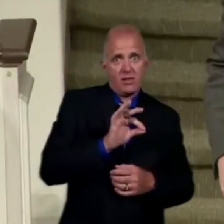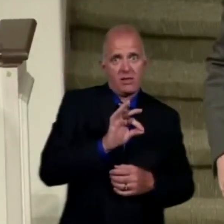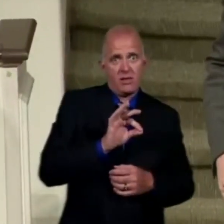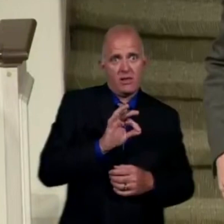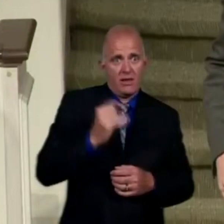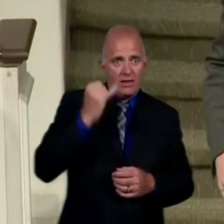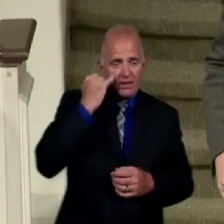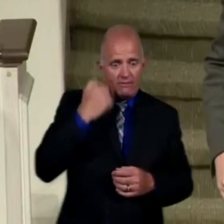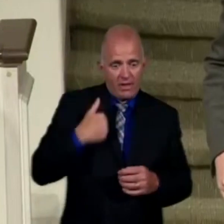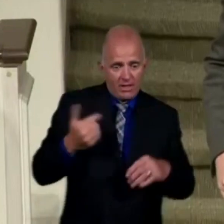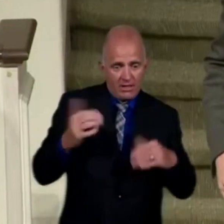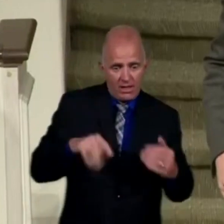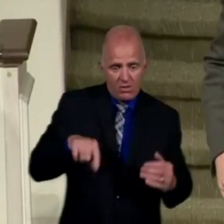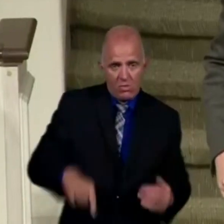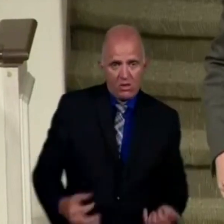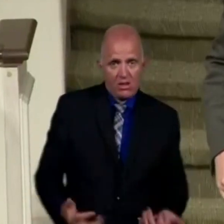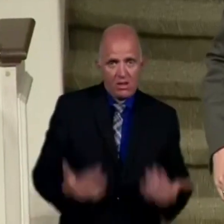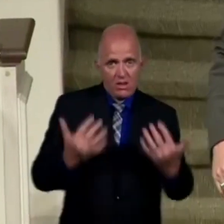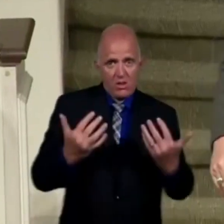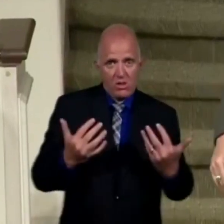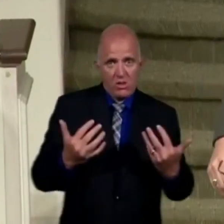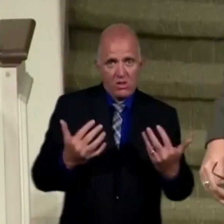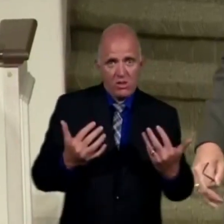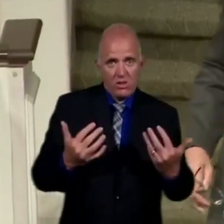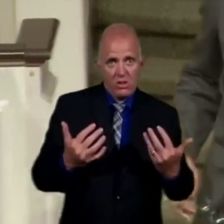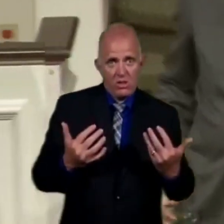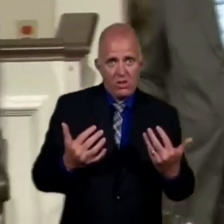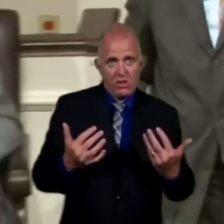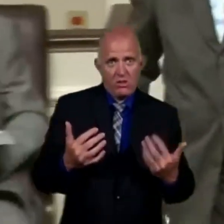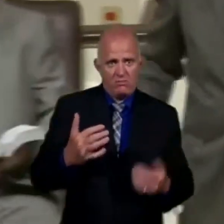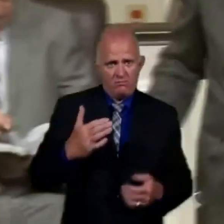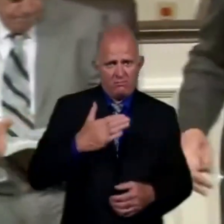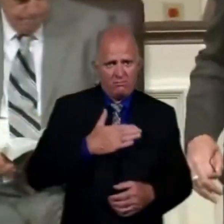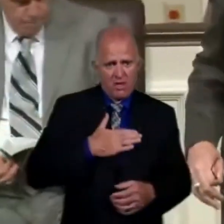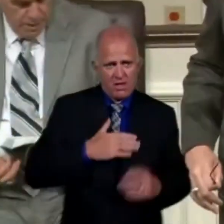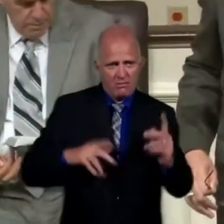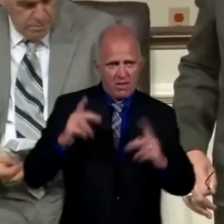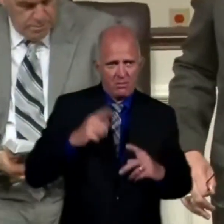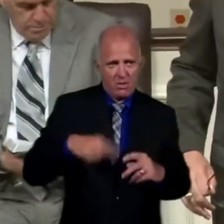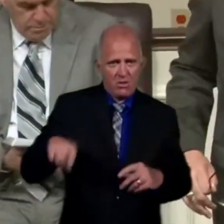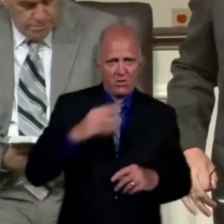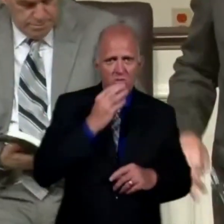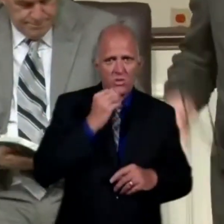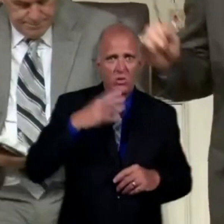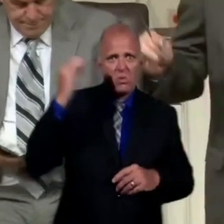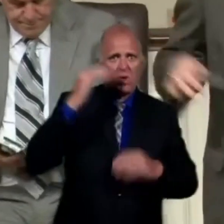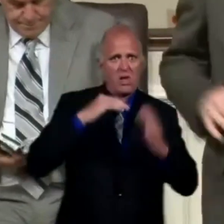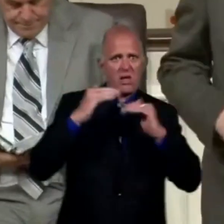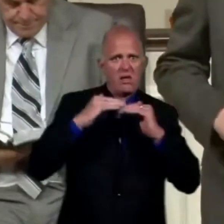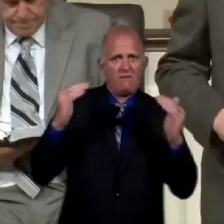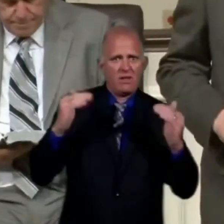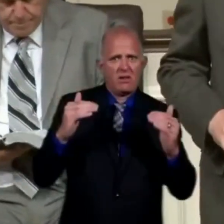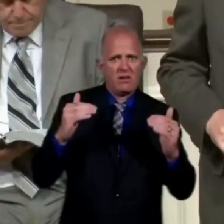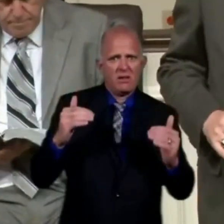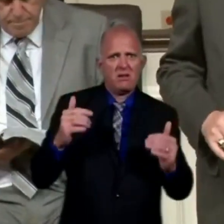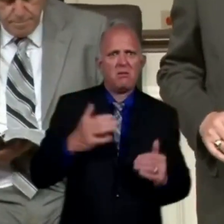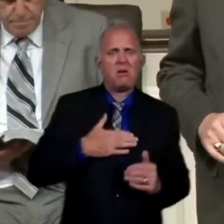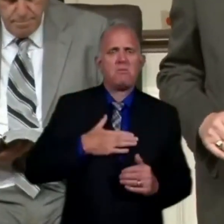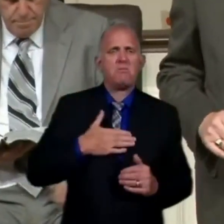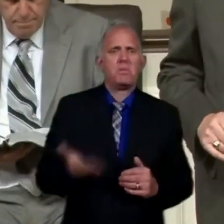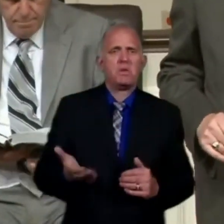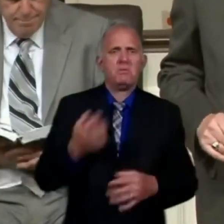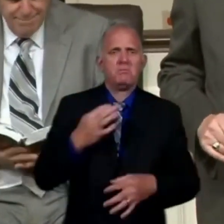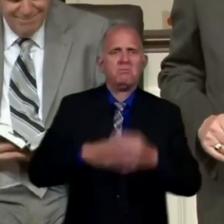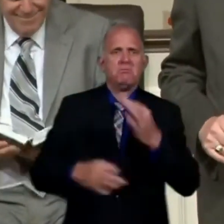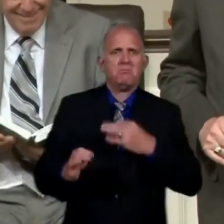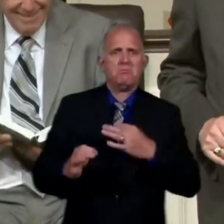go to hell, and my people, the Hebrews, could go to heaven, he said, I would do it. Now, I don't know about you, but